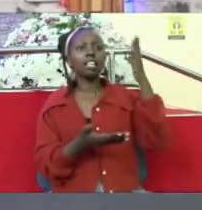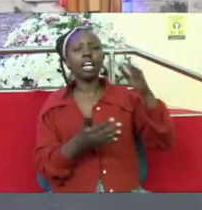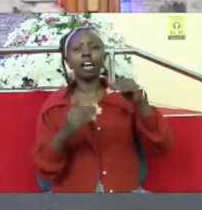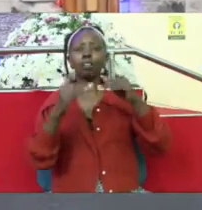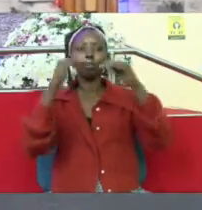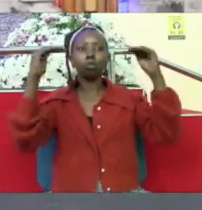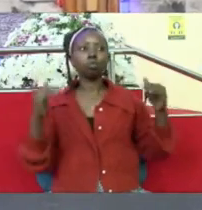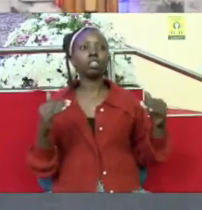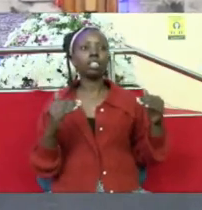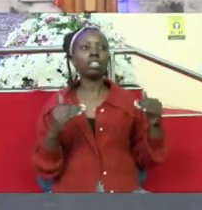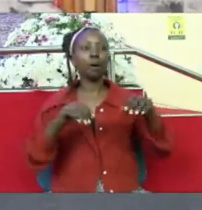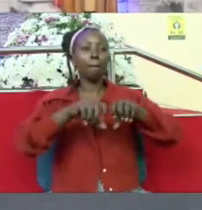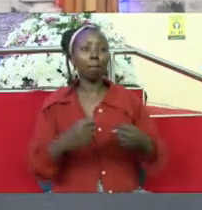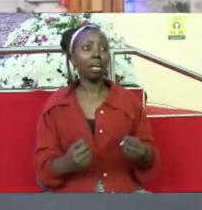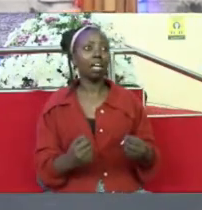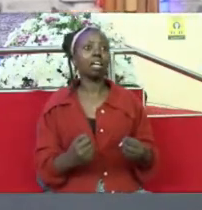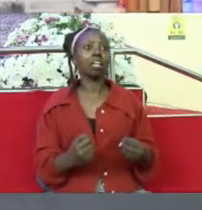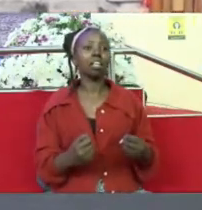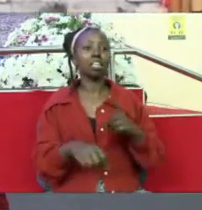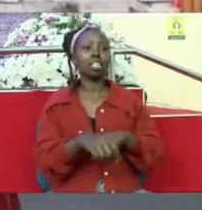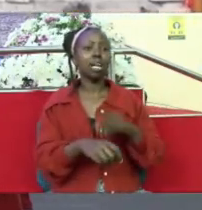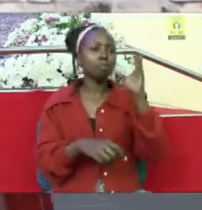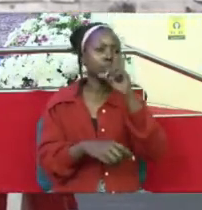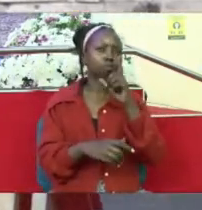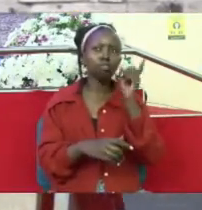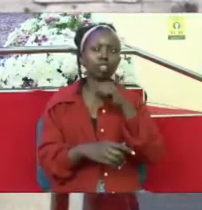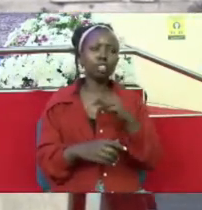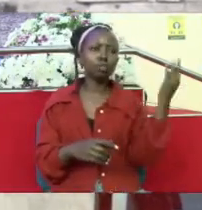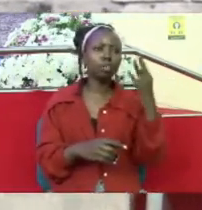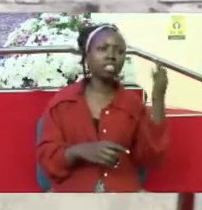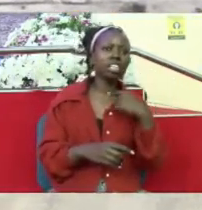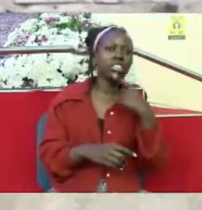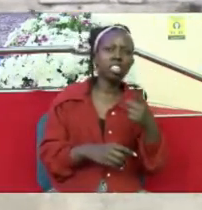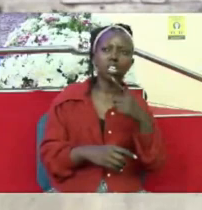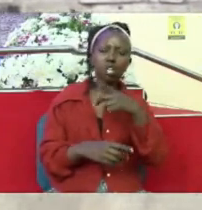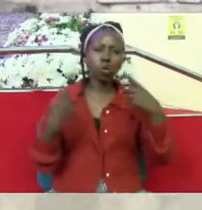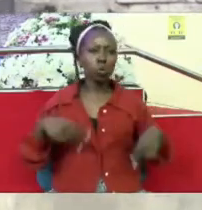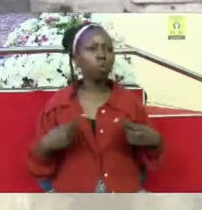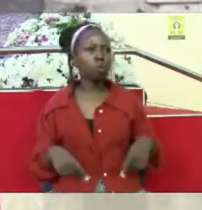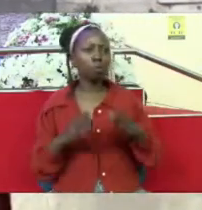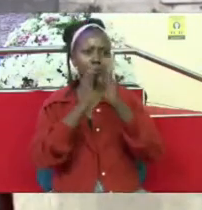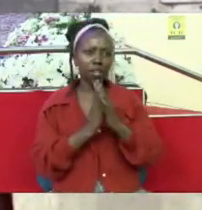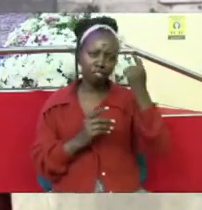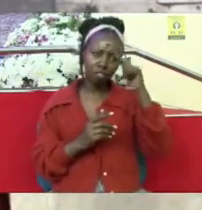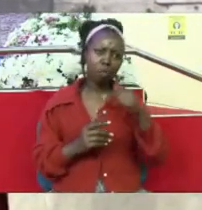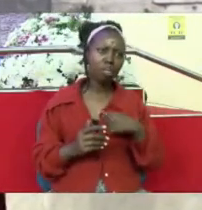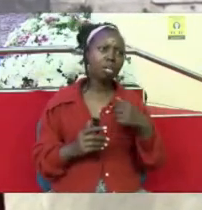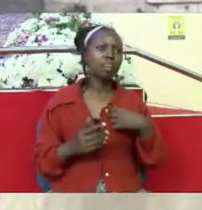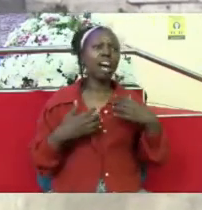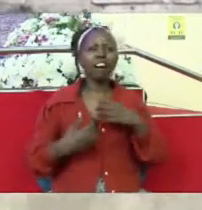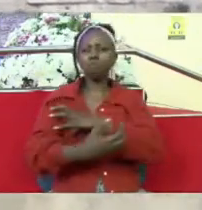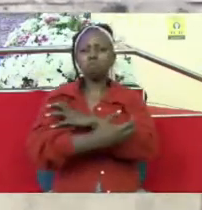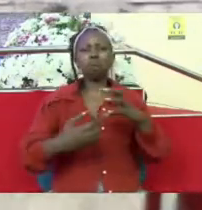So when he finished preaching, what did you do? He said, you people prayed for me and I had a lot of power.